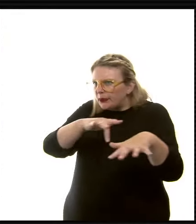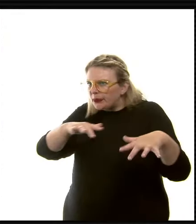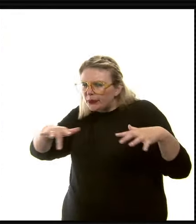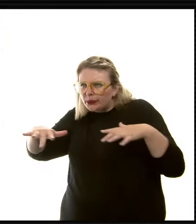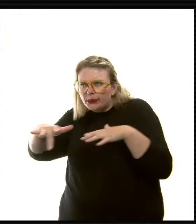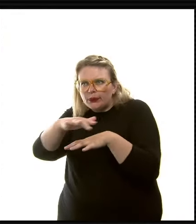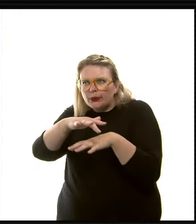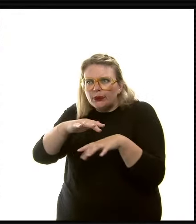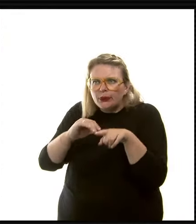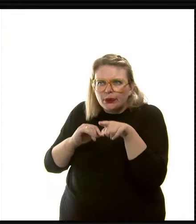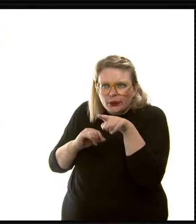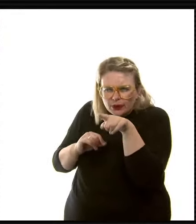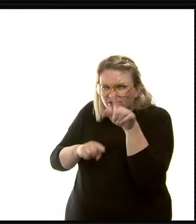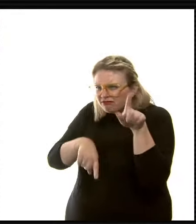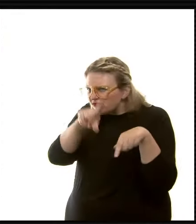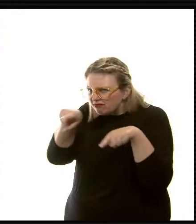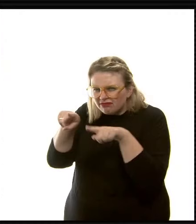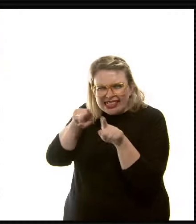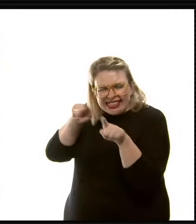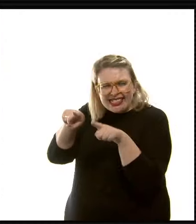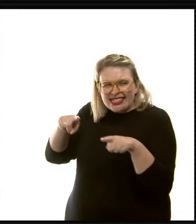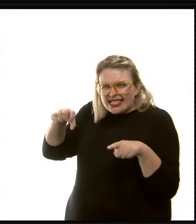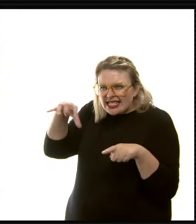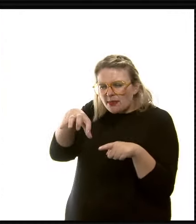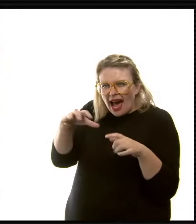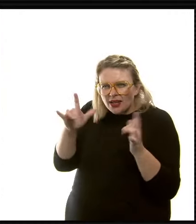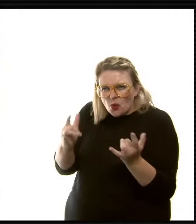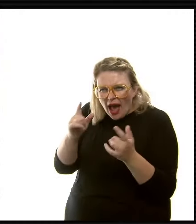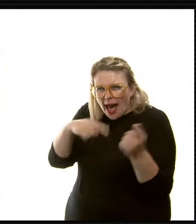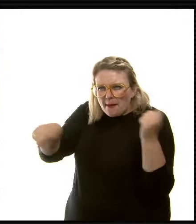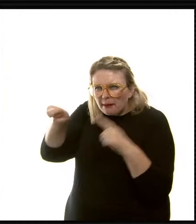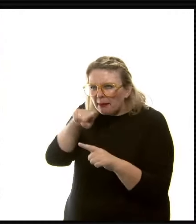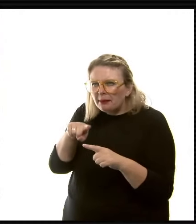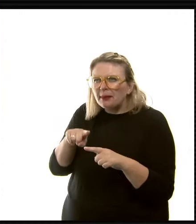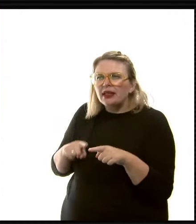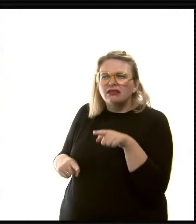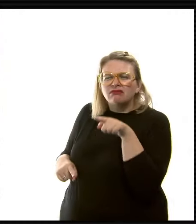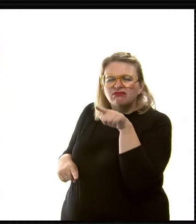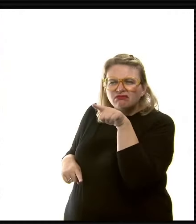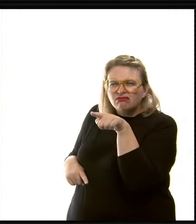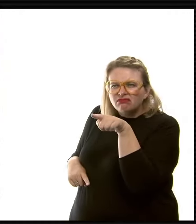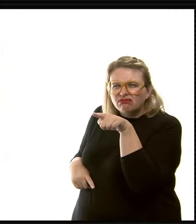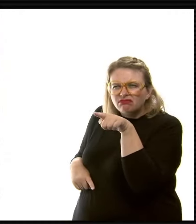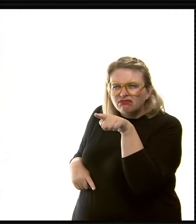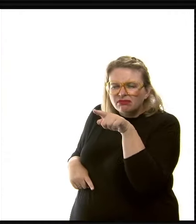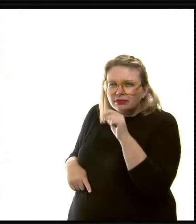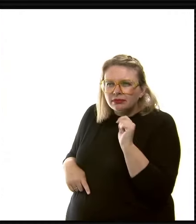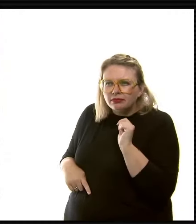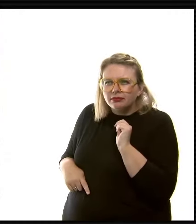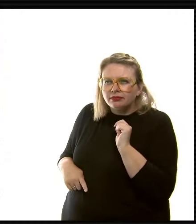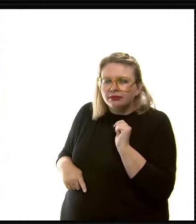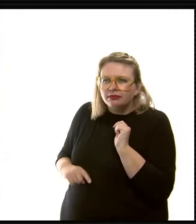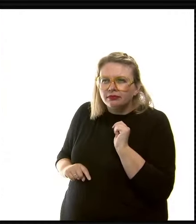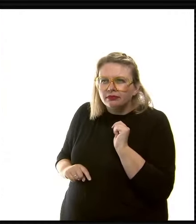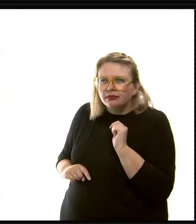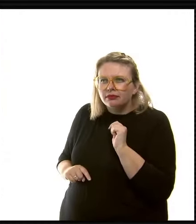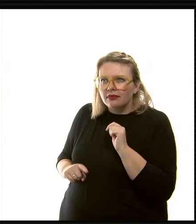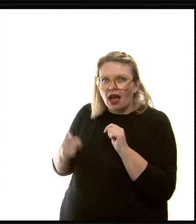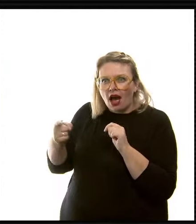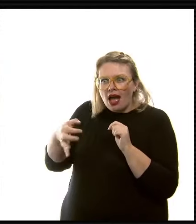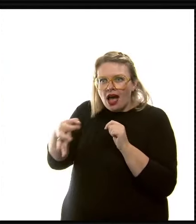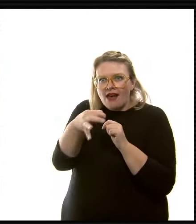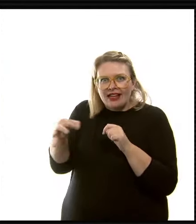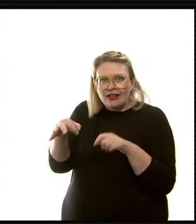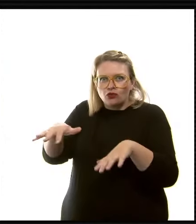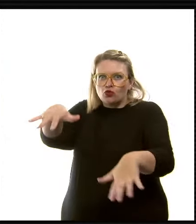the pumpkin head, all the spider web. So basically you start here with your new character and you clean the village of the zombies and the spider